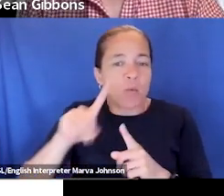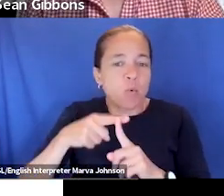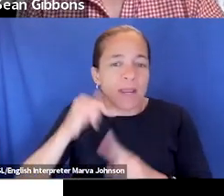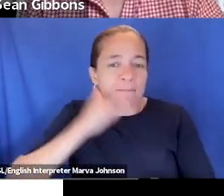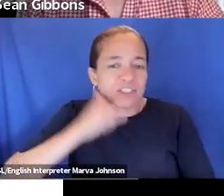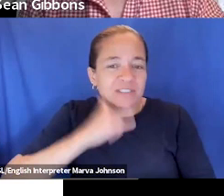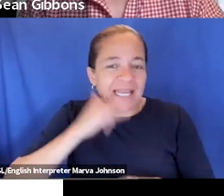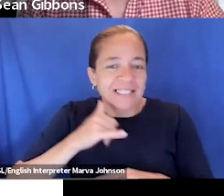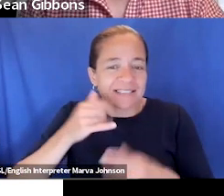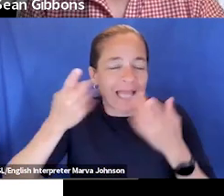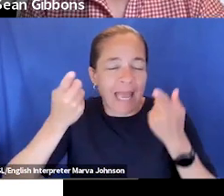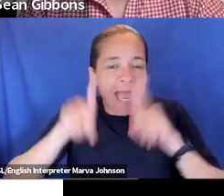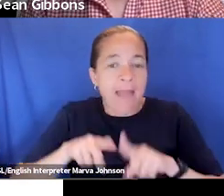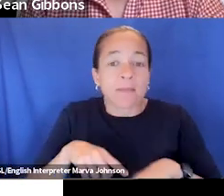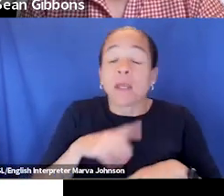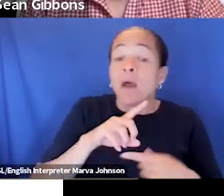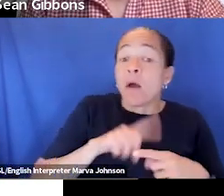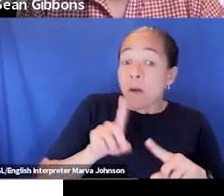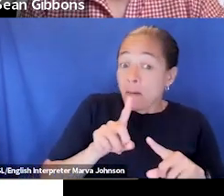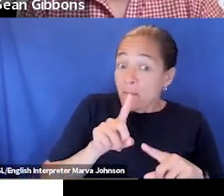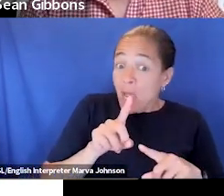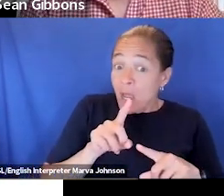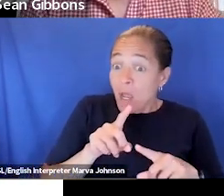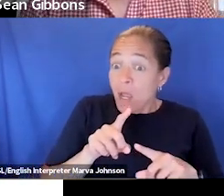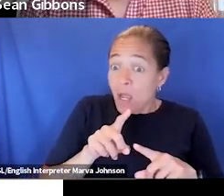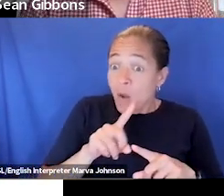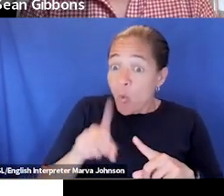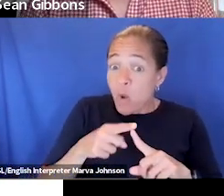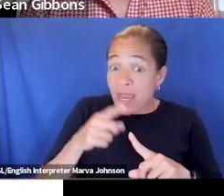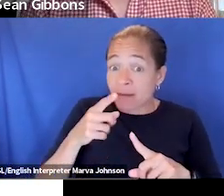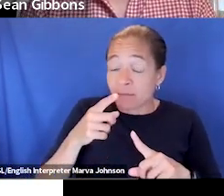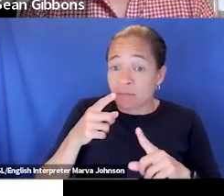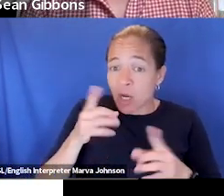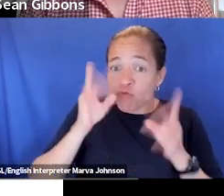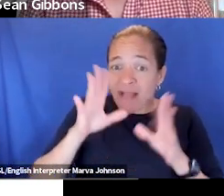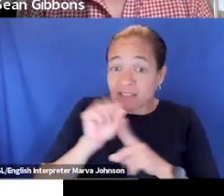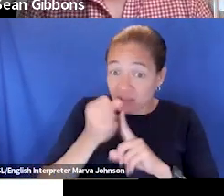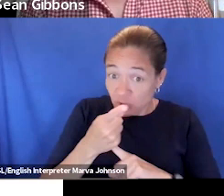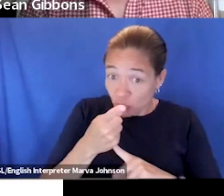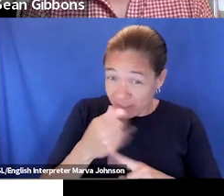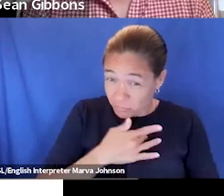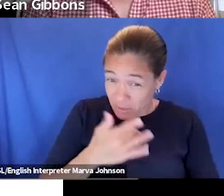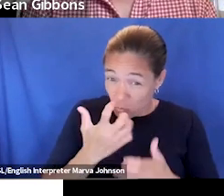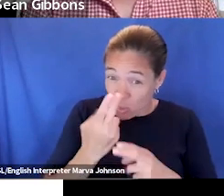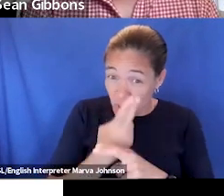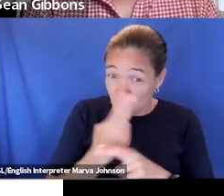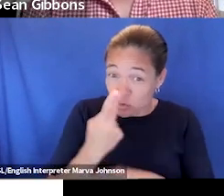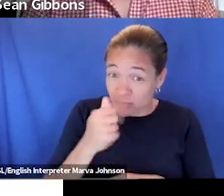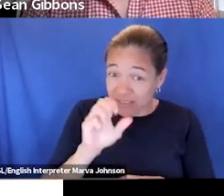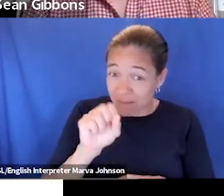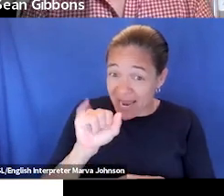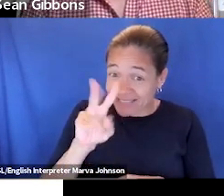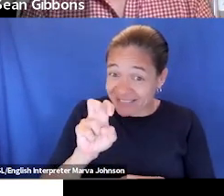rule? If you're in some sort of crisis situation, do you want to be writing in passive voice, or in your experience, because you've certainly been on the other end of that,